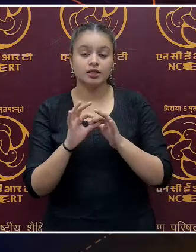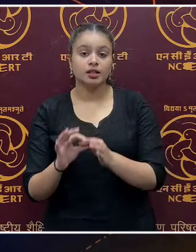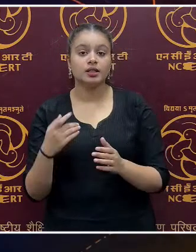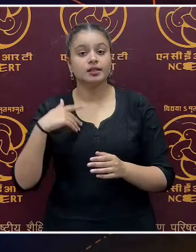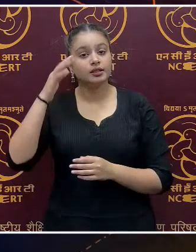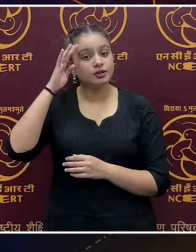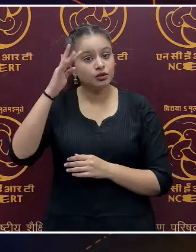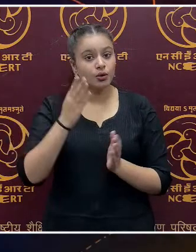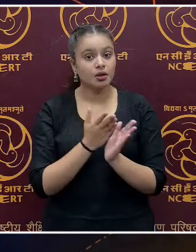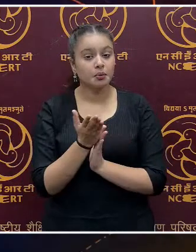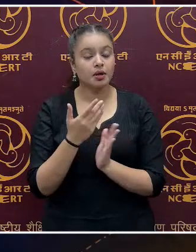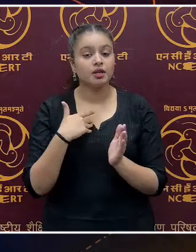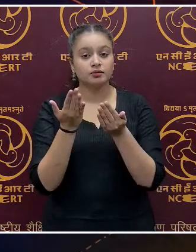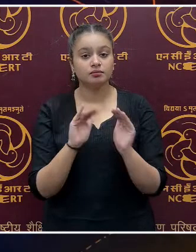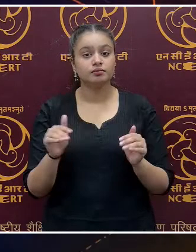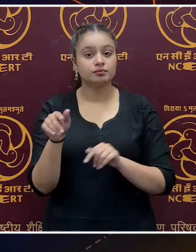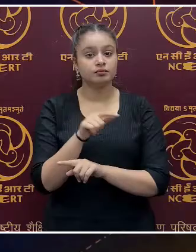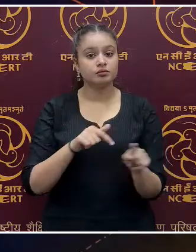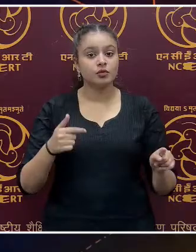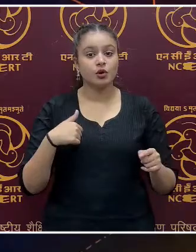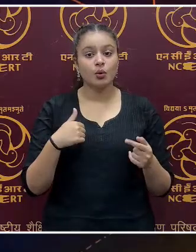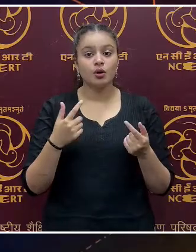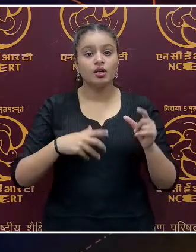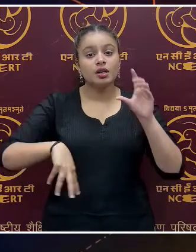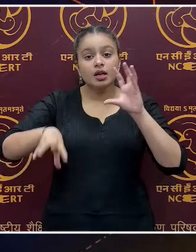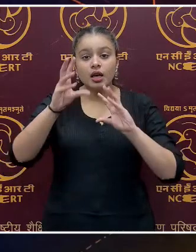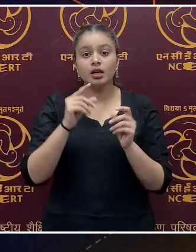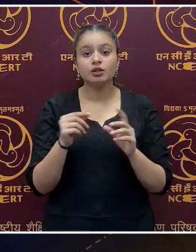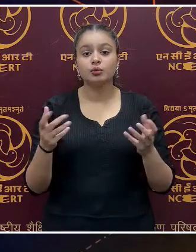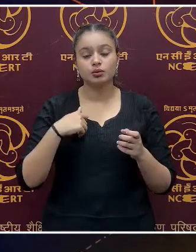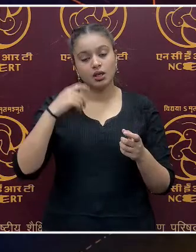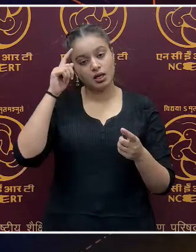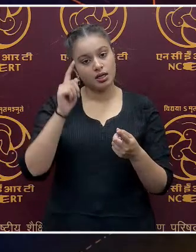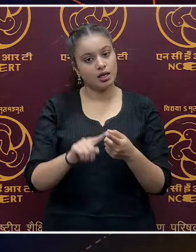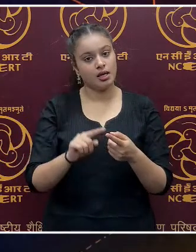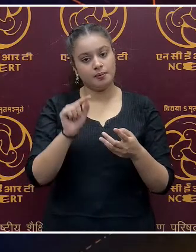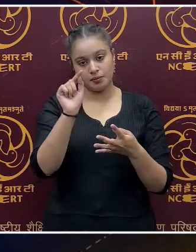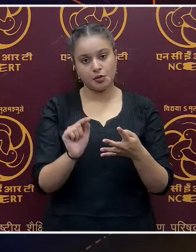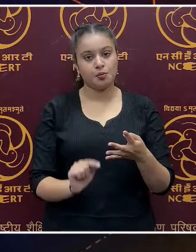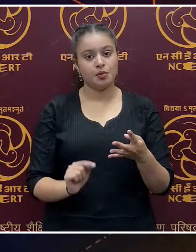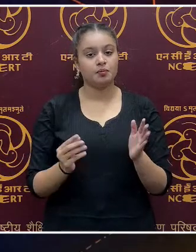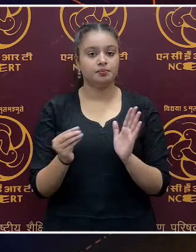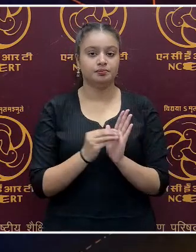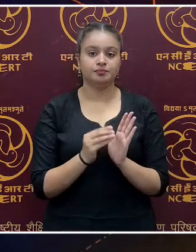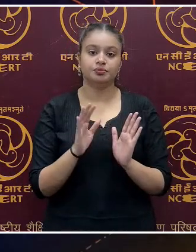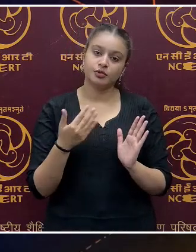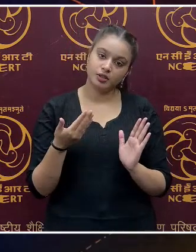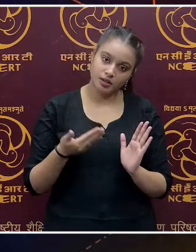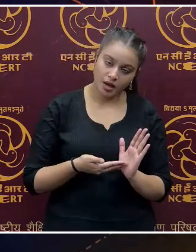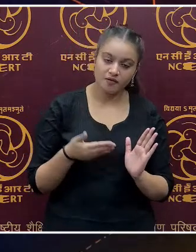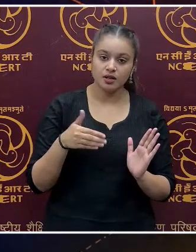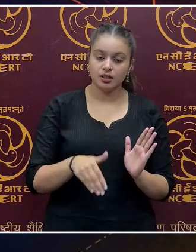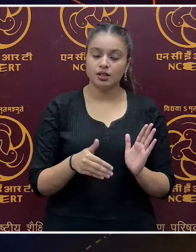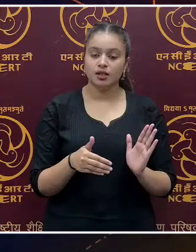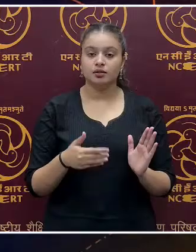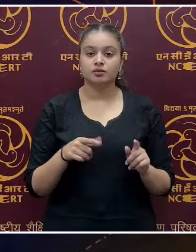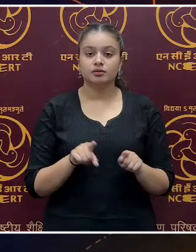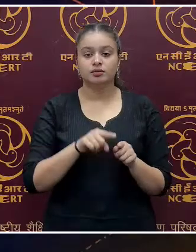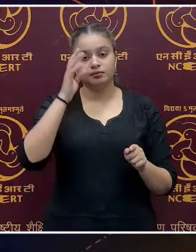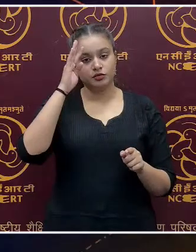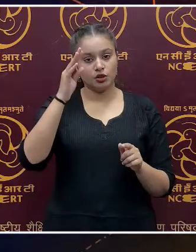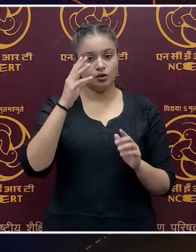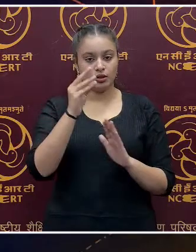theoretical what the student could able to learn, those objective also they have mentioned here. This is as a part of the